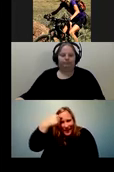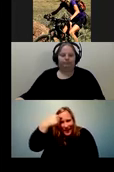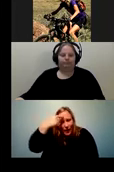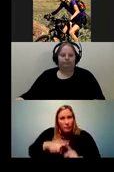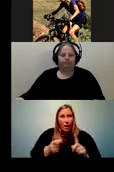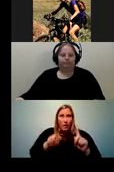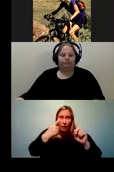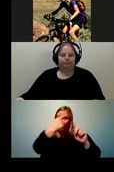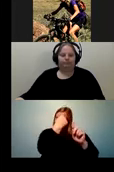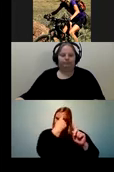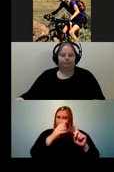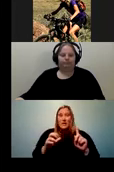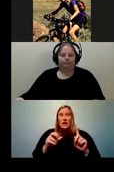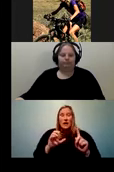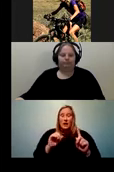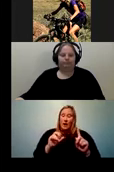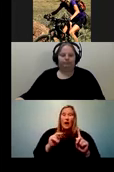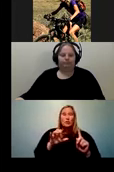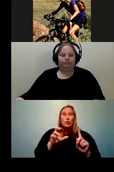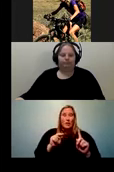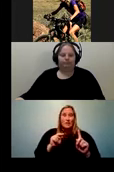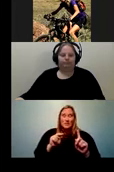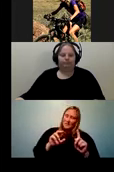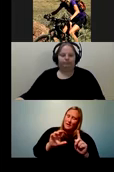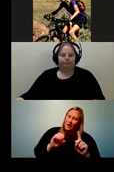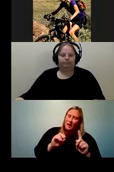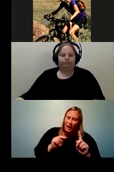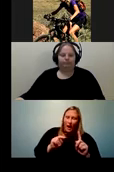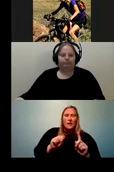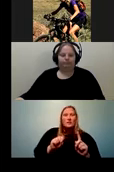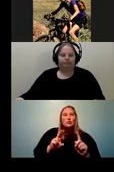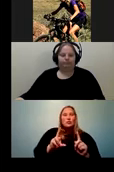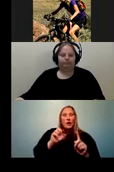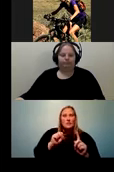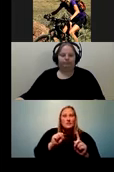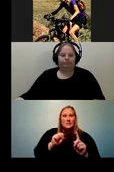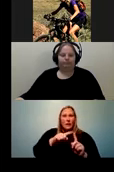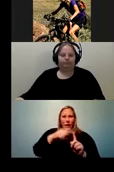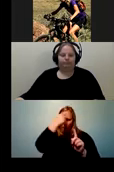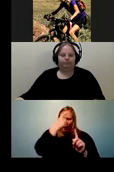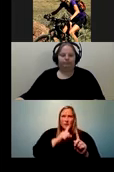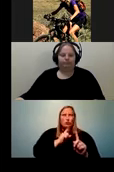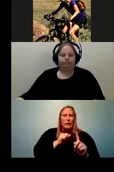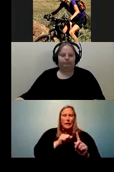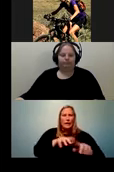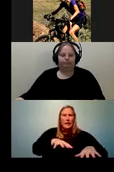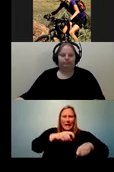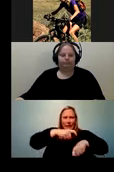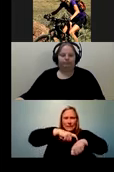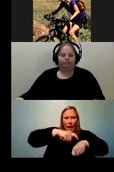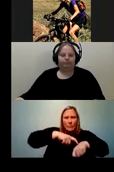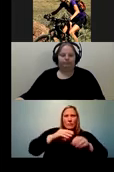the conscious mind is there. That's where our real thinking comes in. And it really works best when it has enough time. It's effortful,